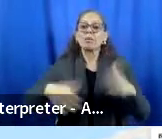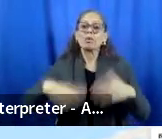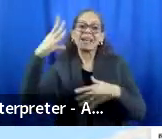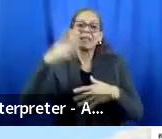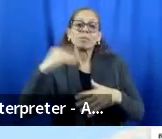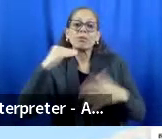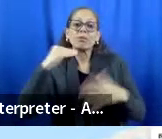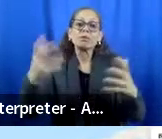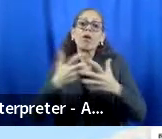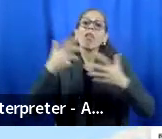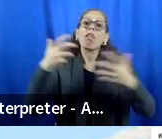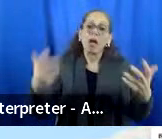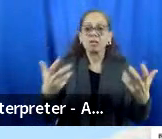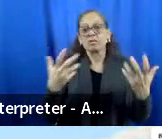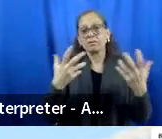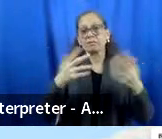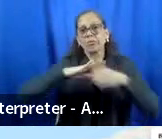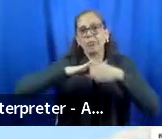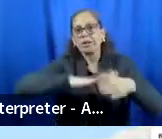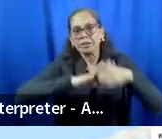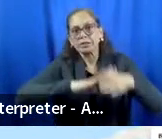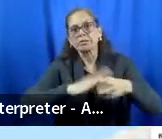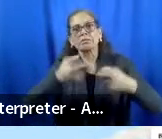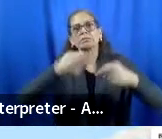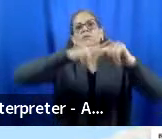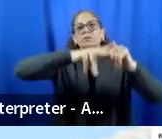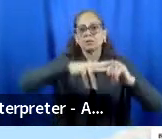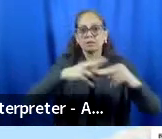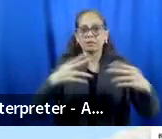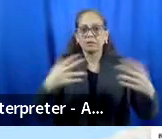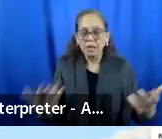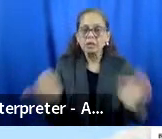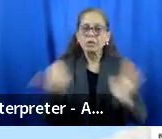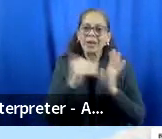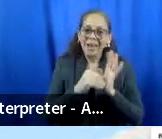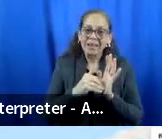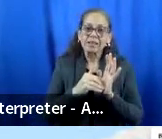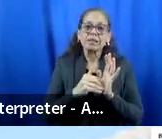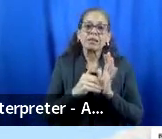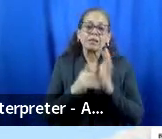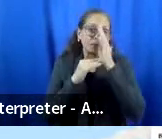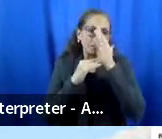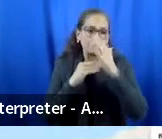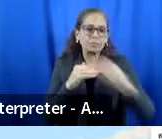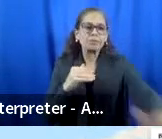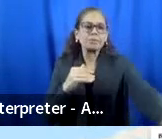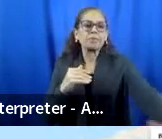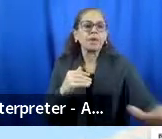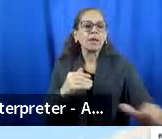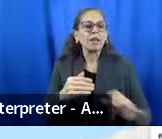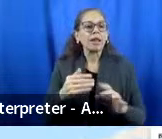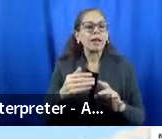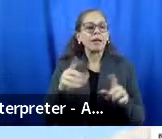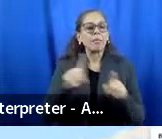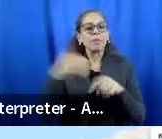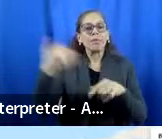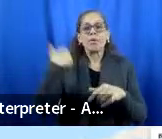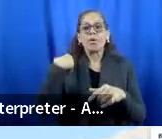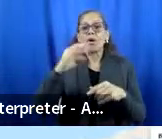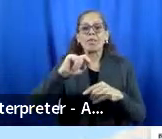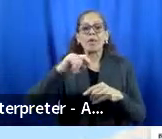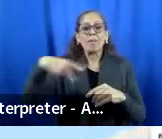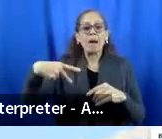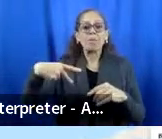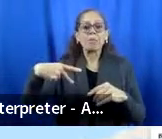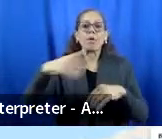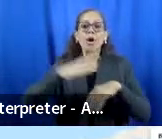a lot of market pressure. So again, like the earlier models, the map on the right is showing